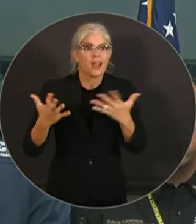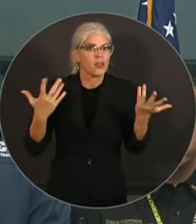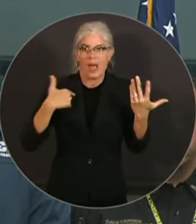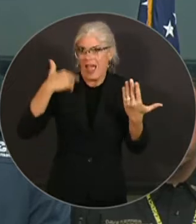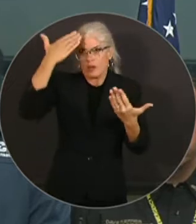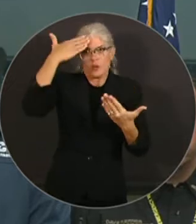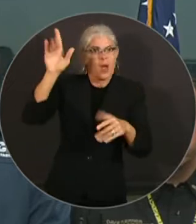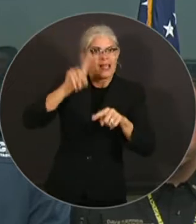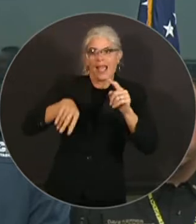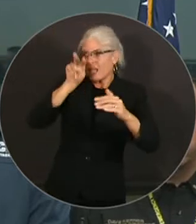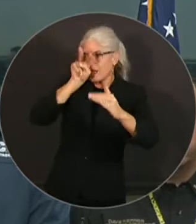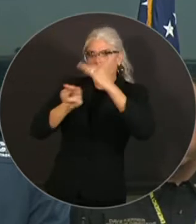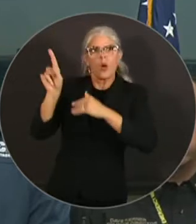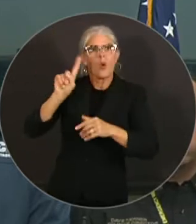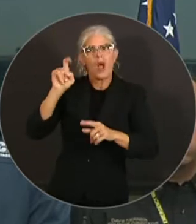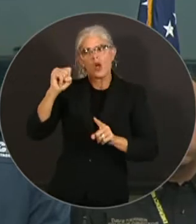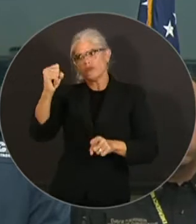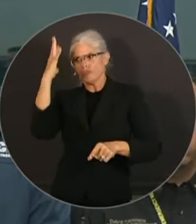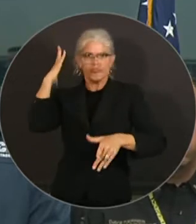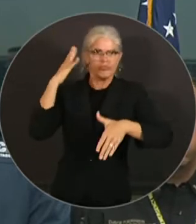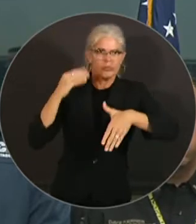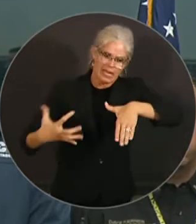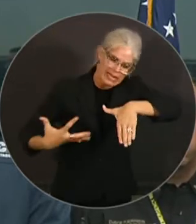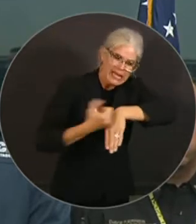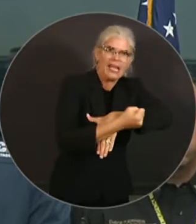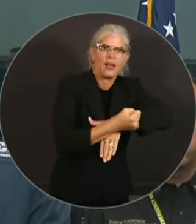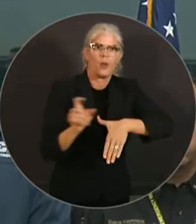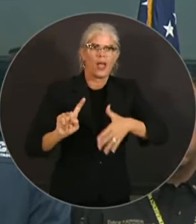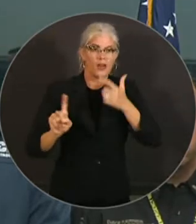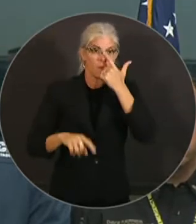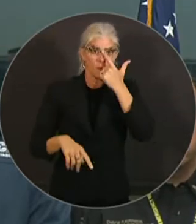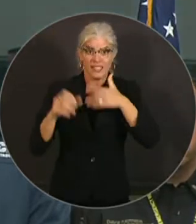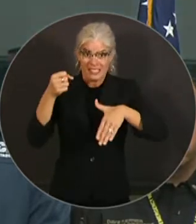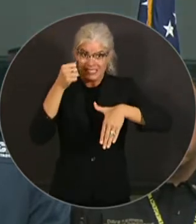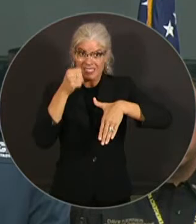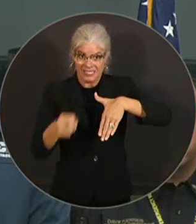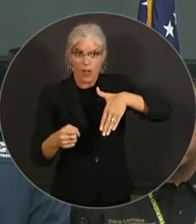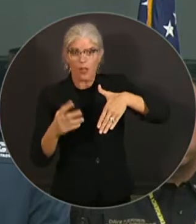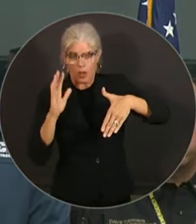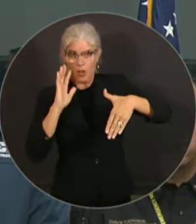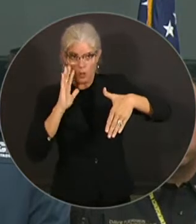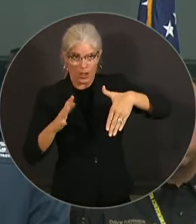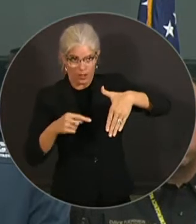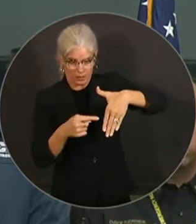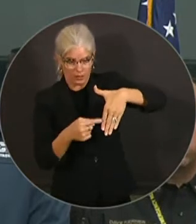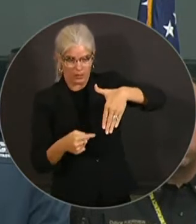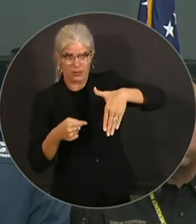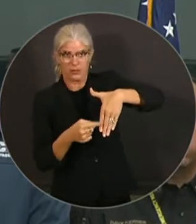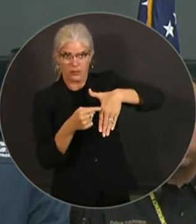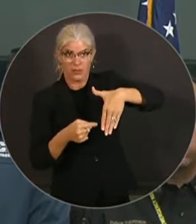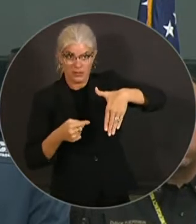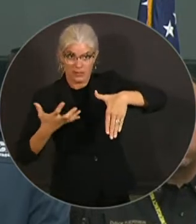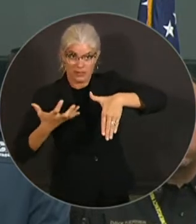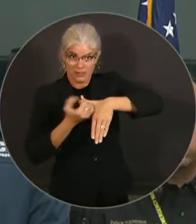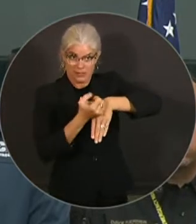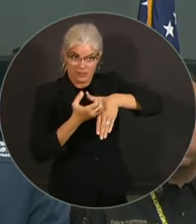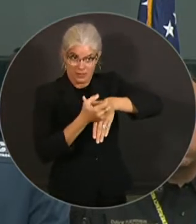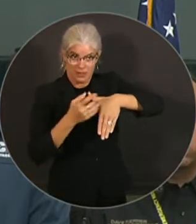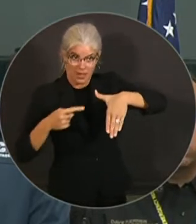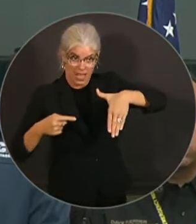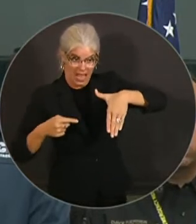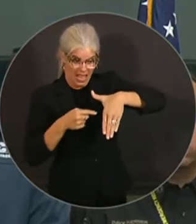that. And I would say anything south of where the storm hits is going to have major storm surge,